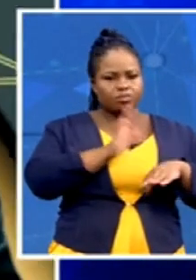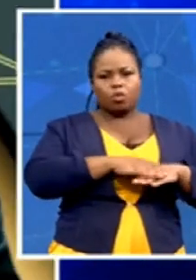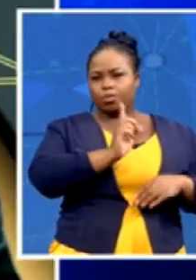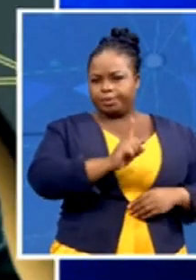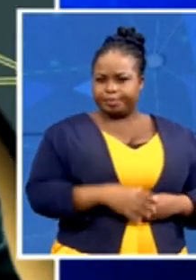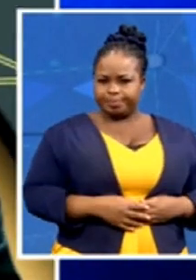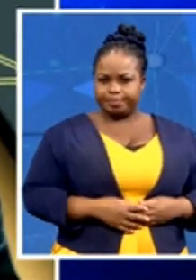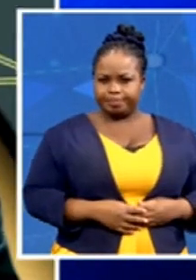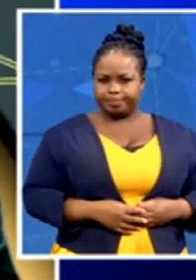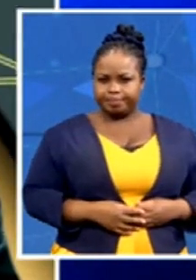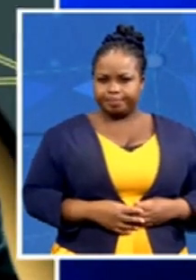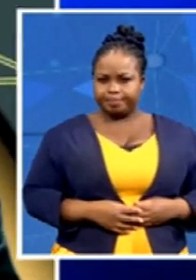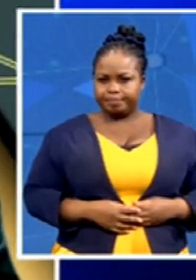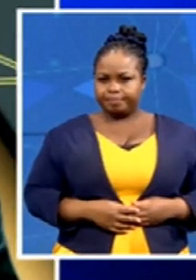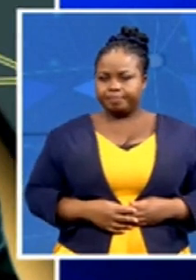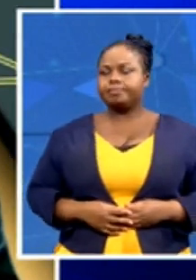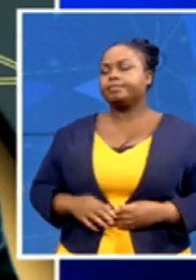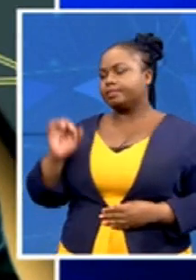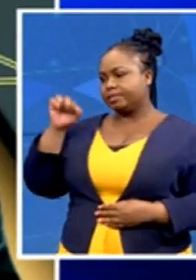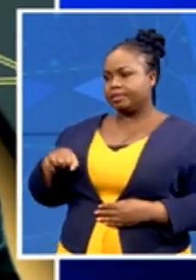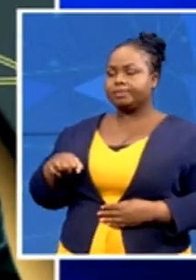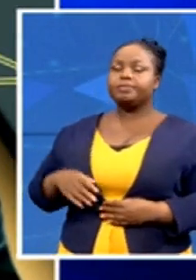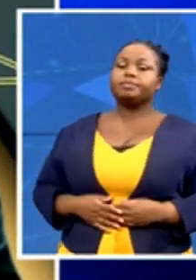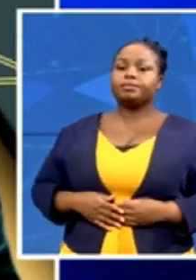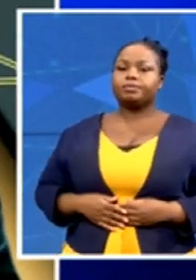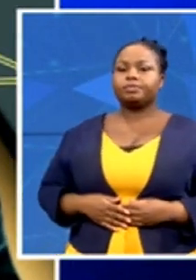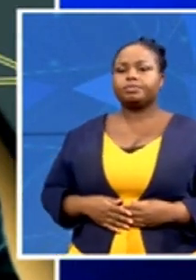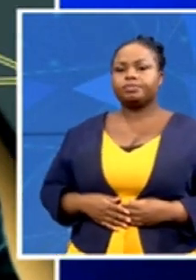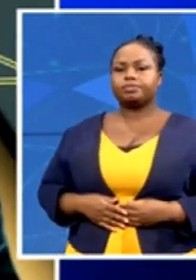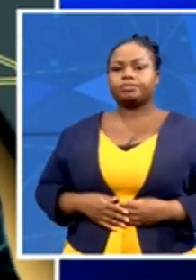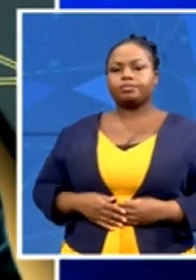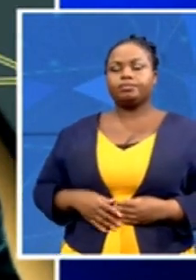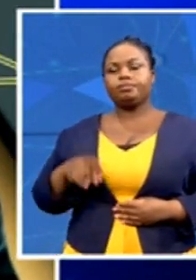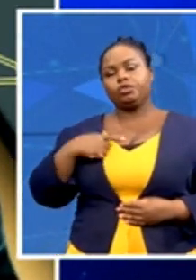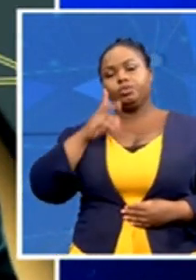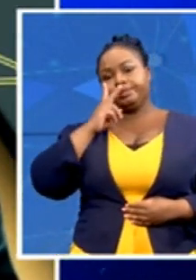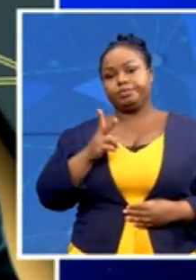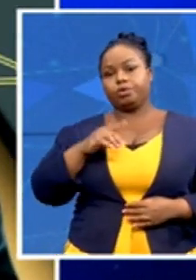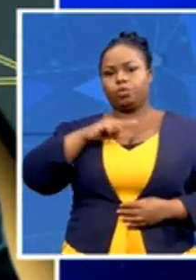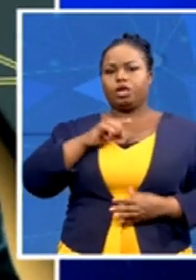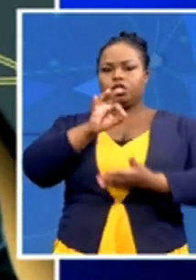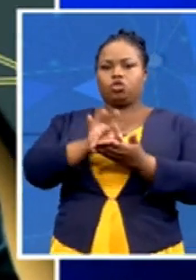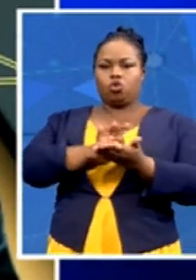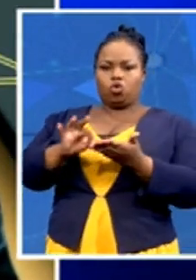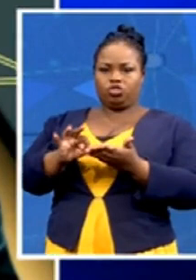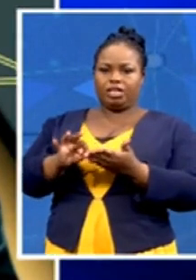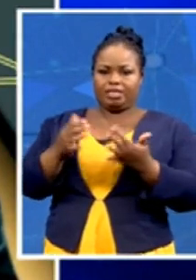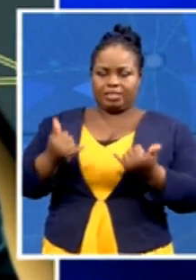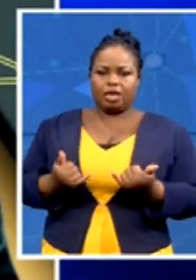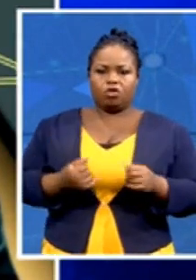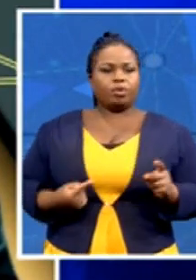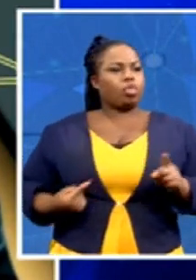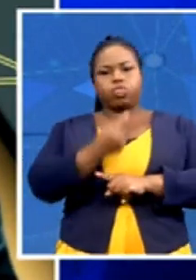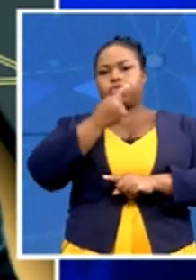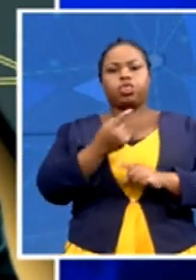Yes, you should look at the fact that the whole contract was entered into irregularly. Obviously, if you look at the report, you'll see